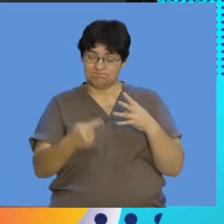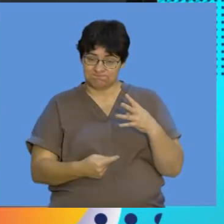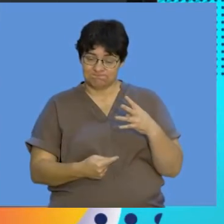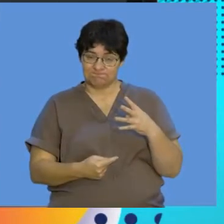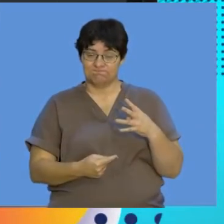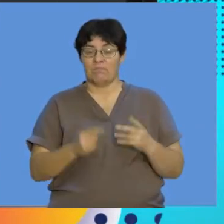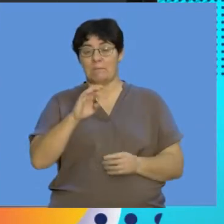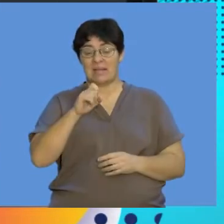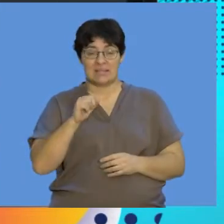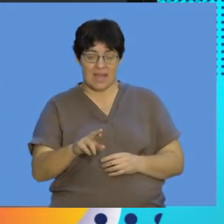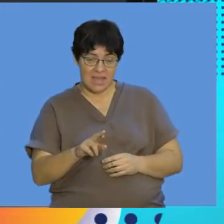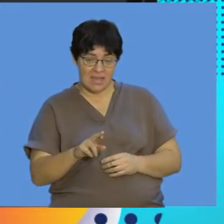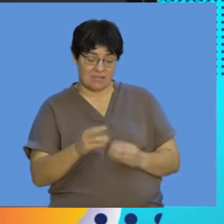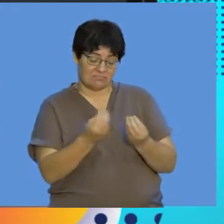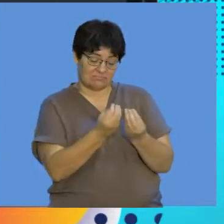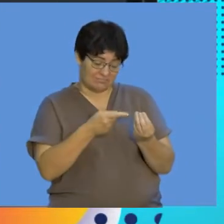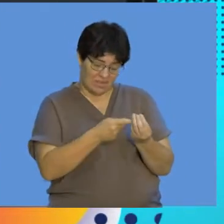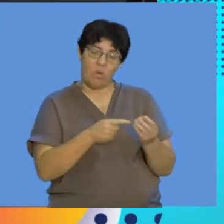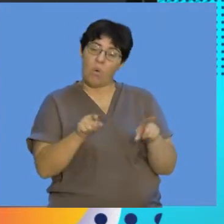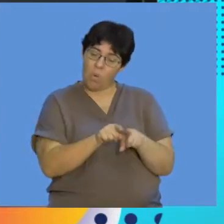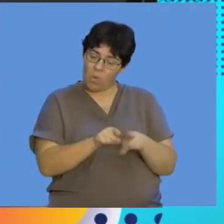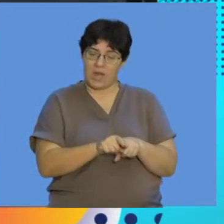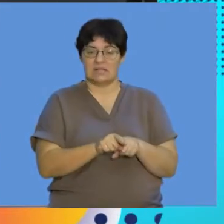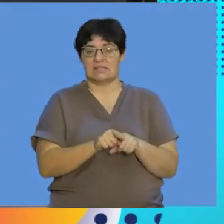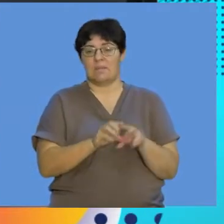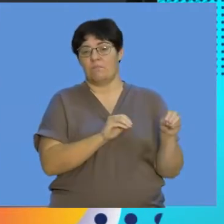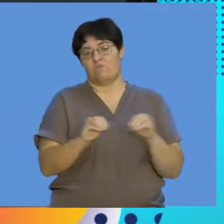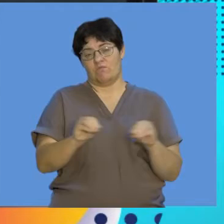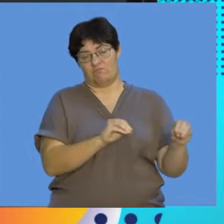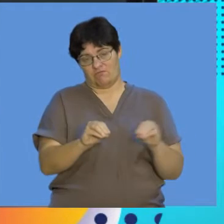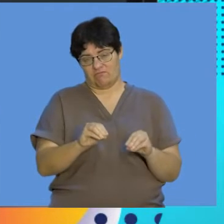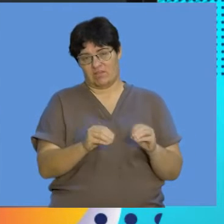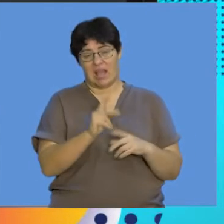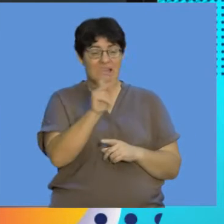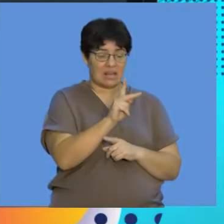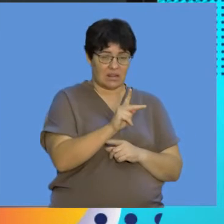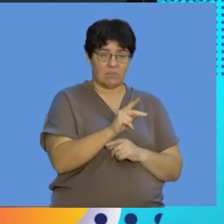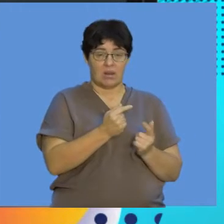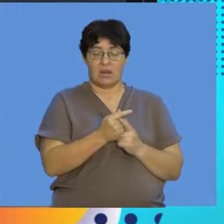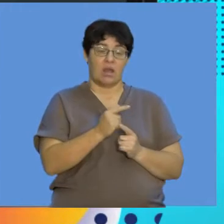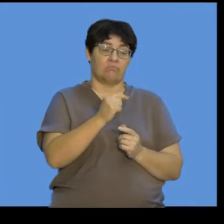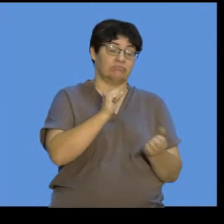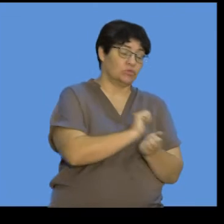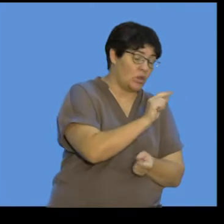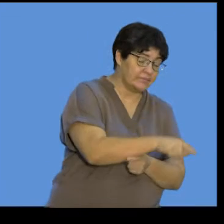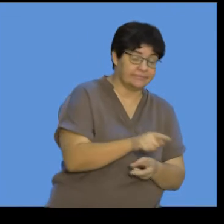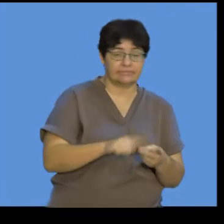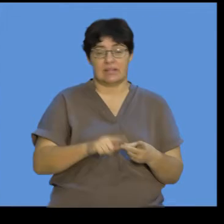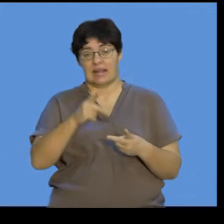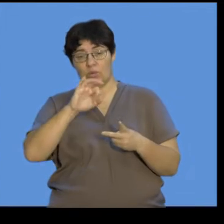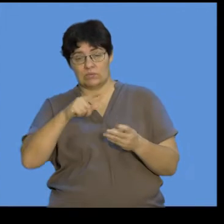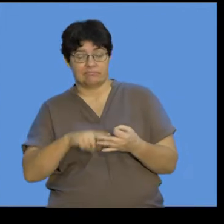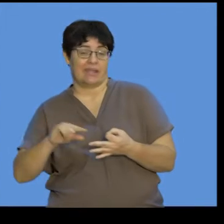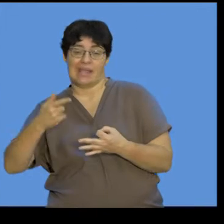in constant state of motion. So there is some kinetic energy, be it a solid, be it a liquid, be it a gas, right?